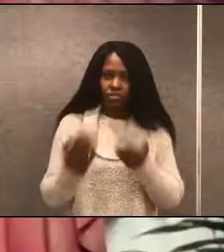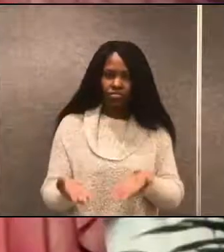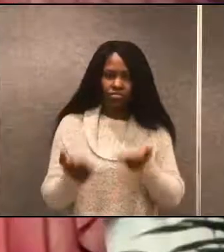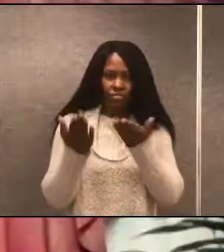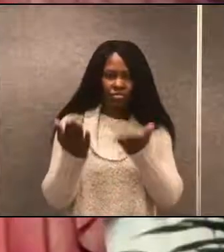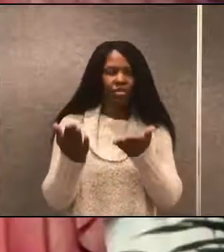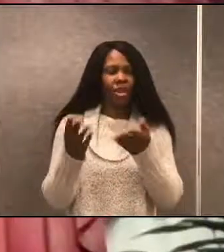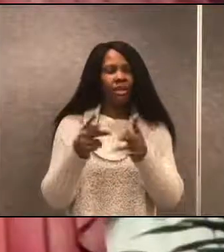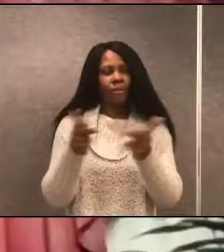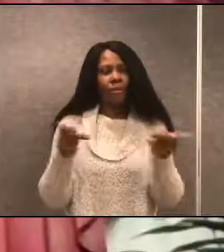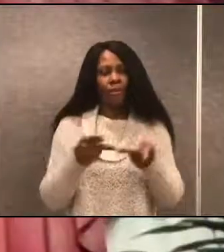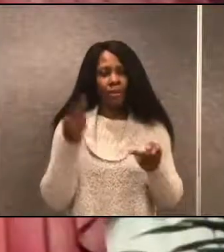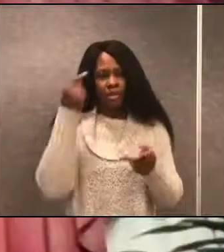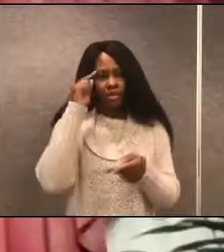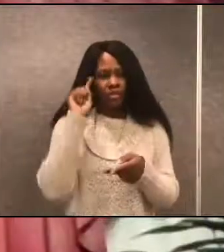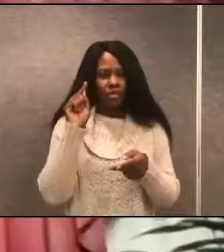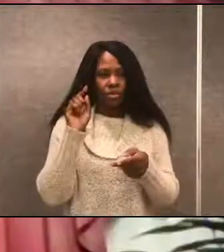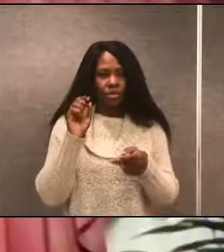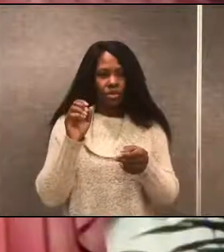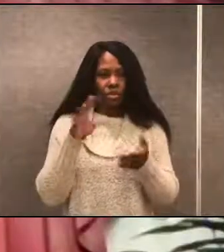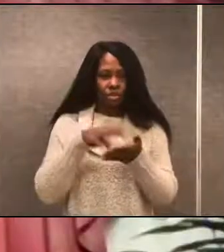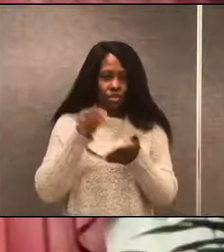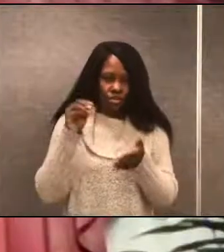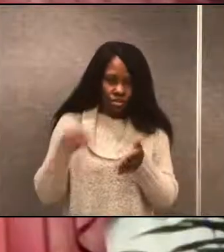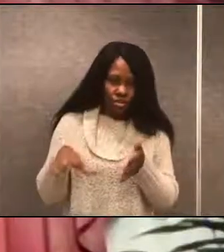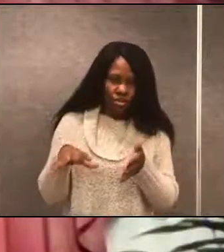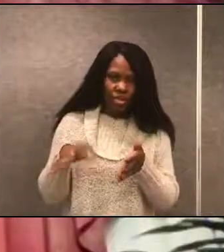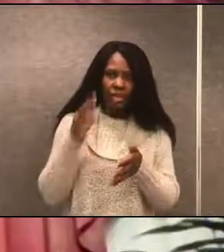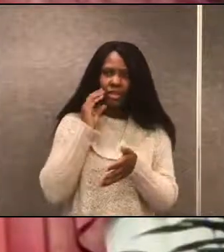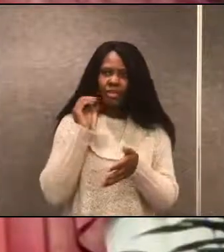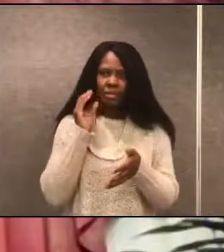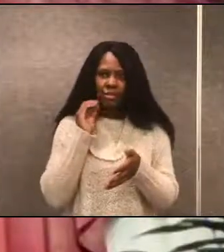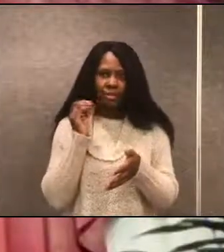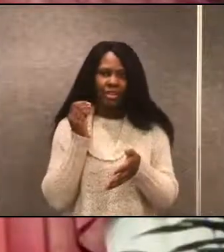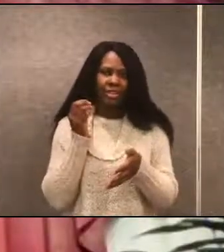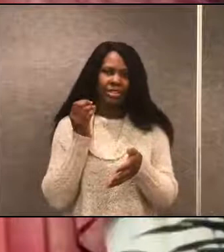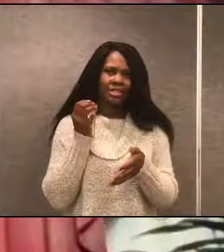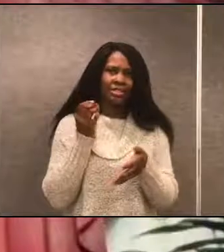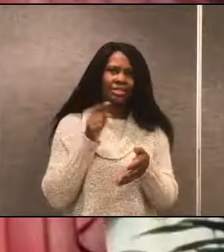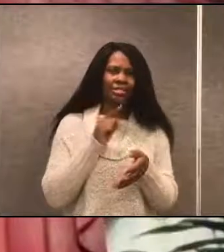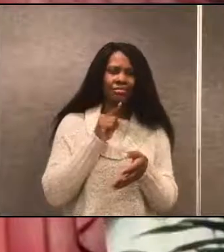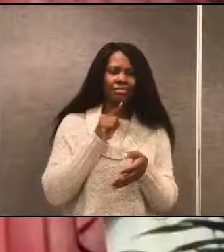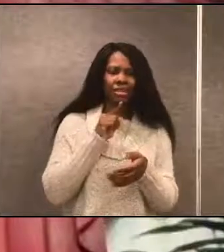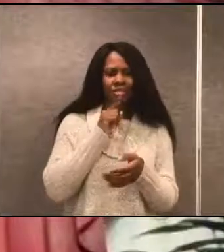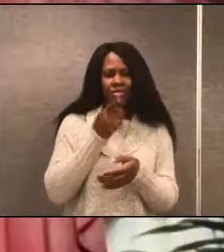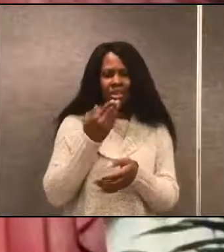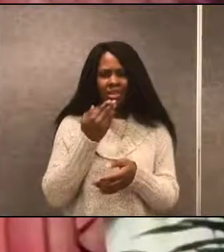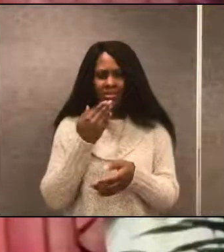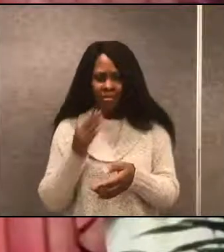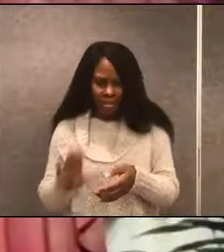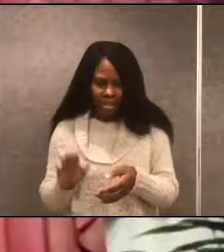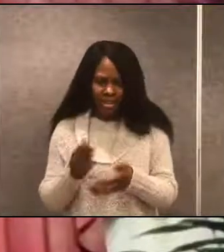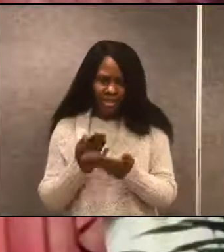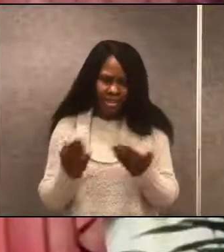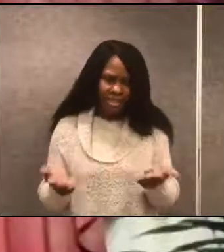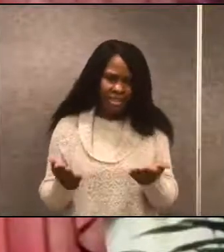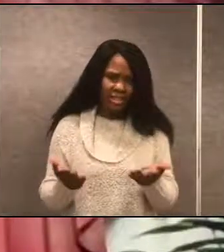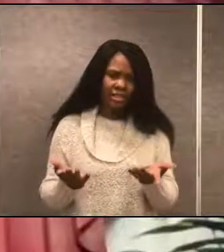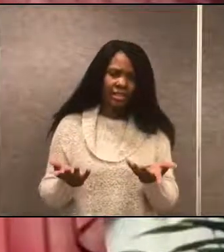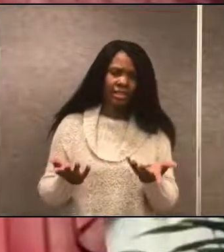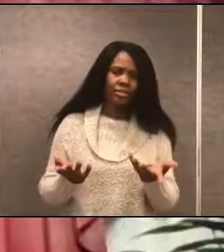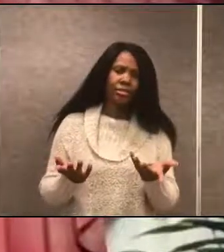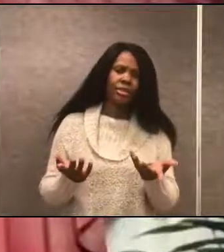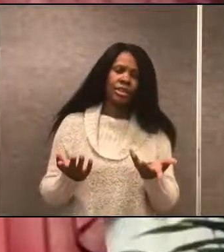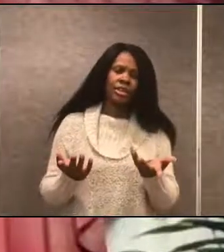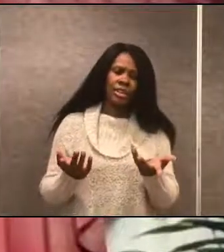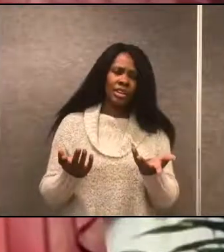for students who were impacted by any type of tragedy or anything that has come over with the result of this illness, to just